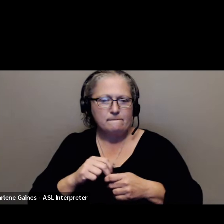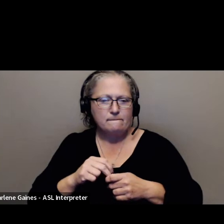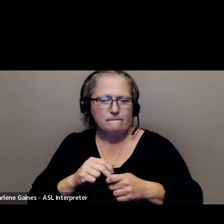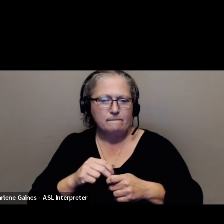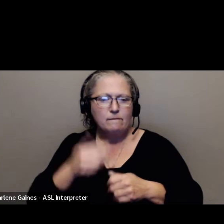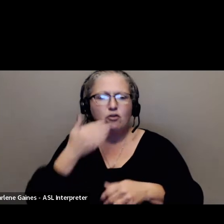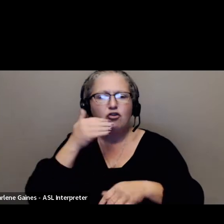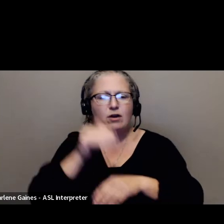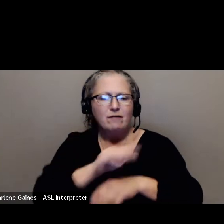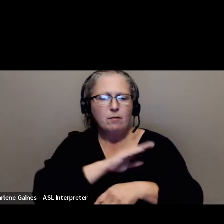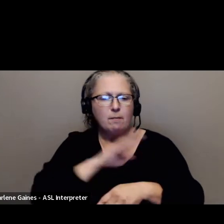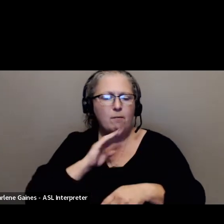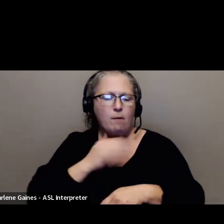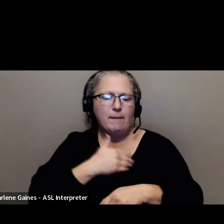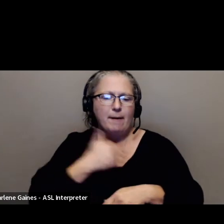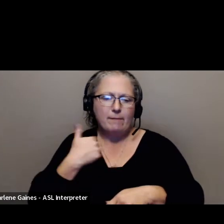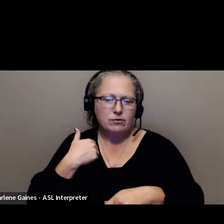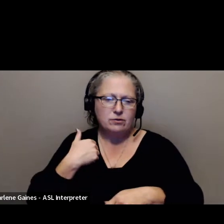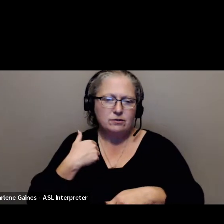Good evening, board members.